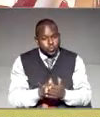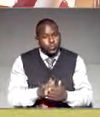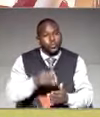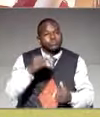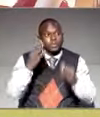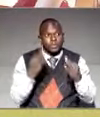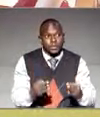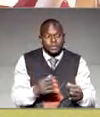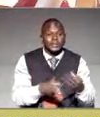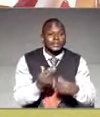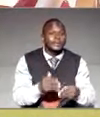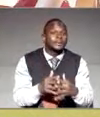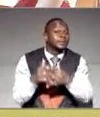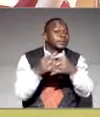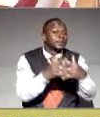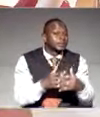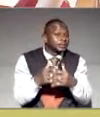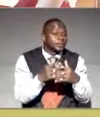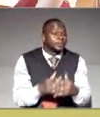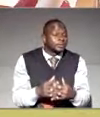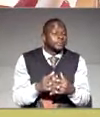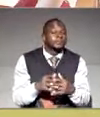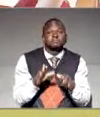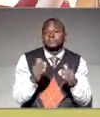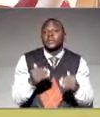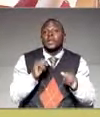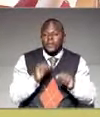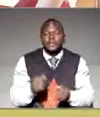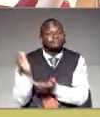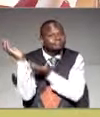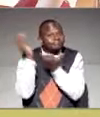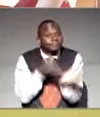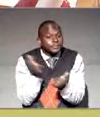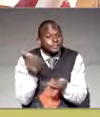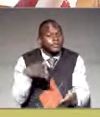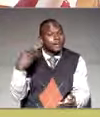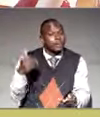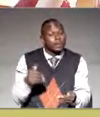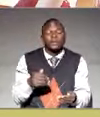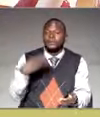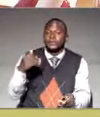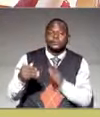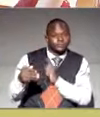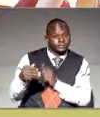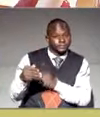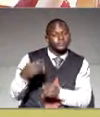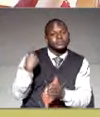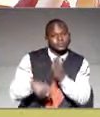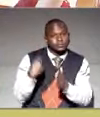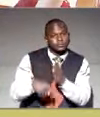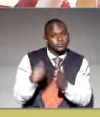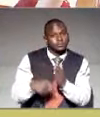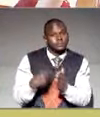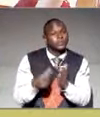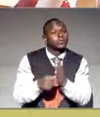sell in the US to high-end customers, you have to bring in good raw materials. So raw materials, taxes are some